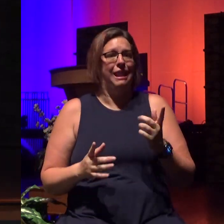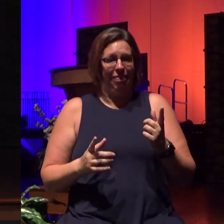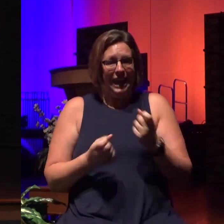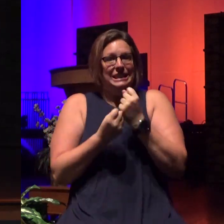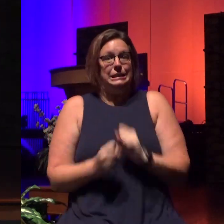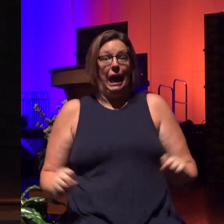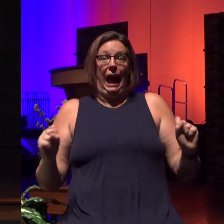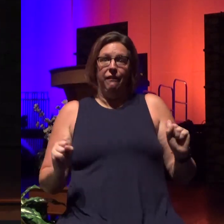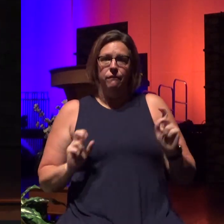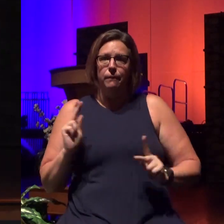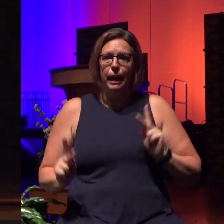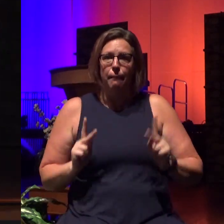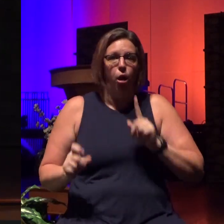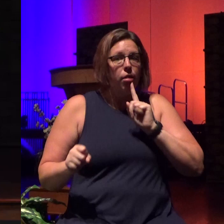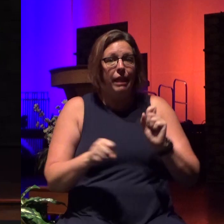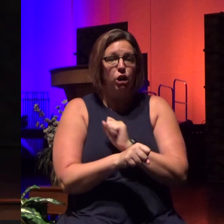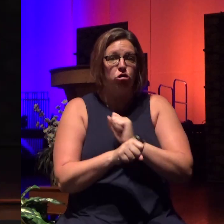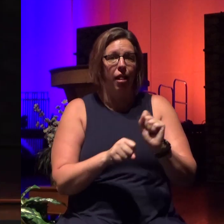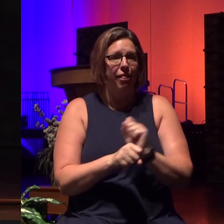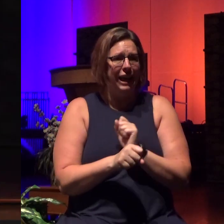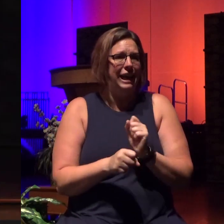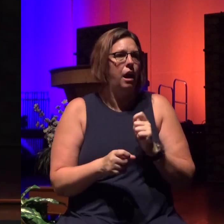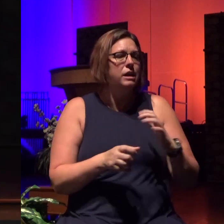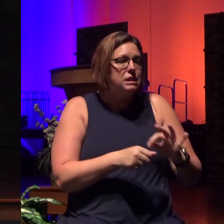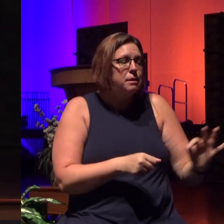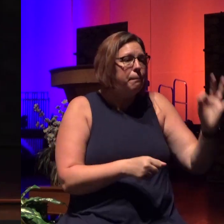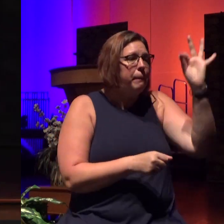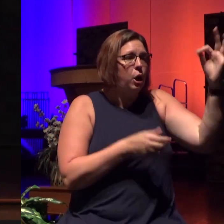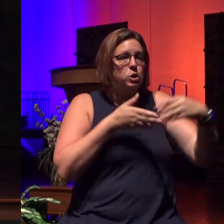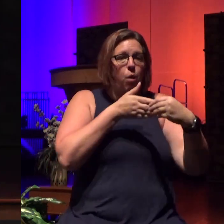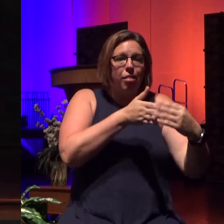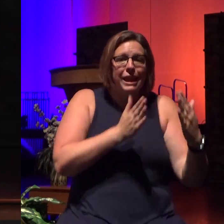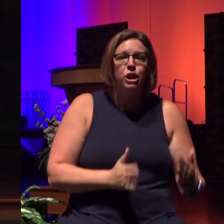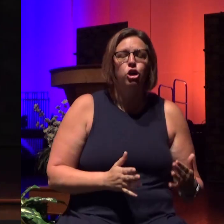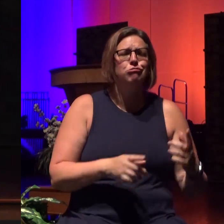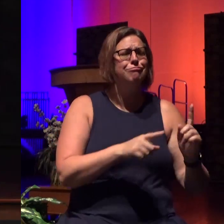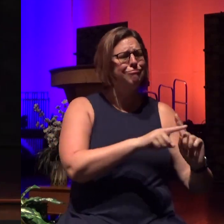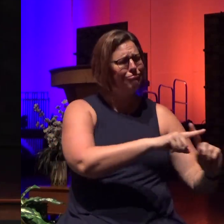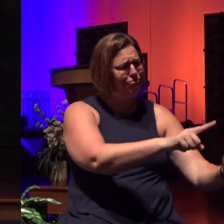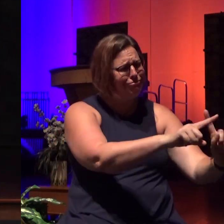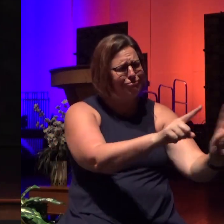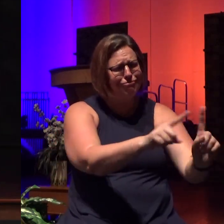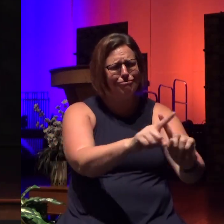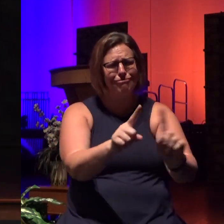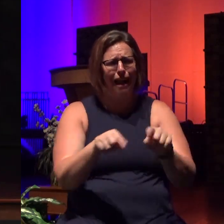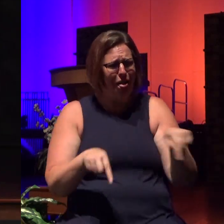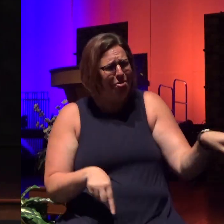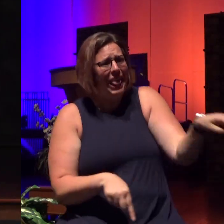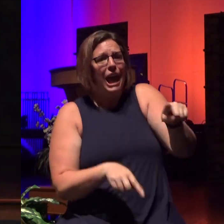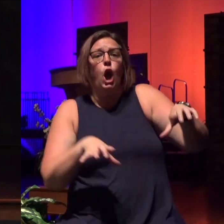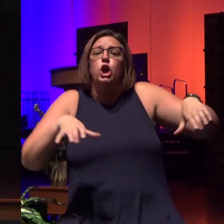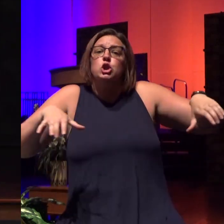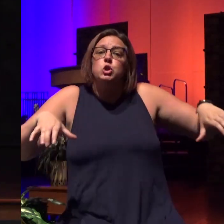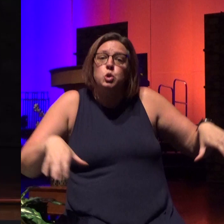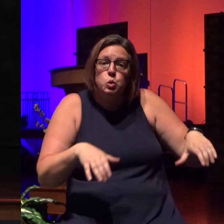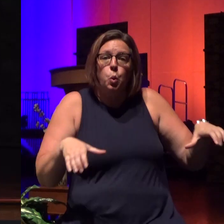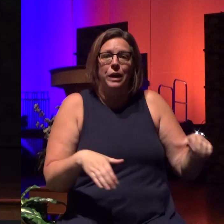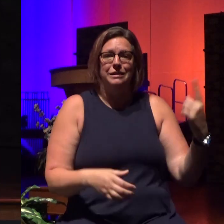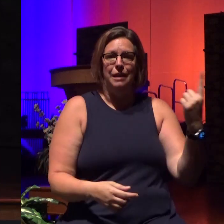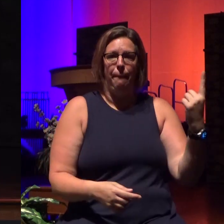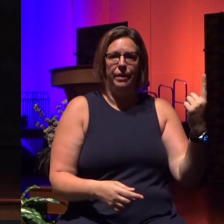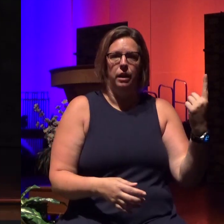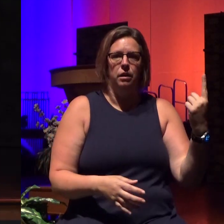made a difference. And spiritual leaders and all sorts of people make a huge difference. And